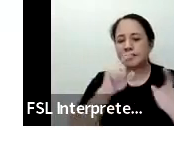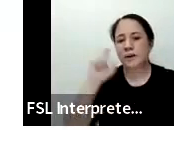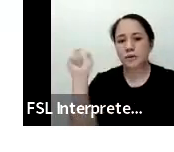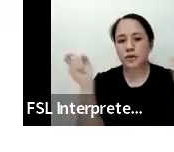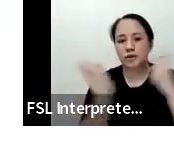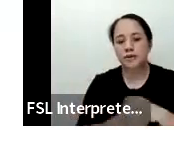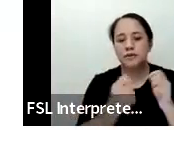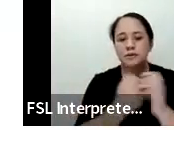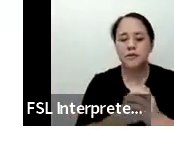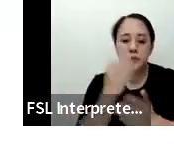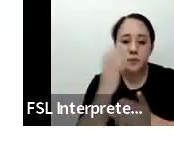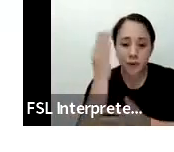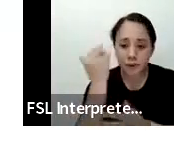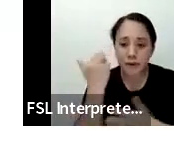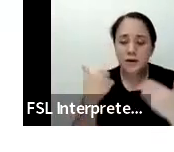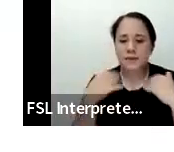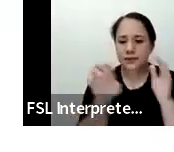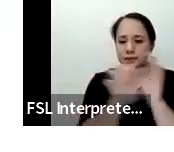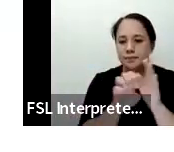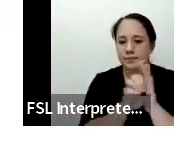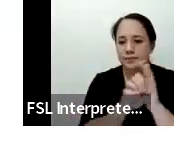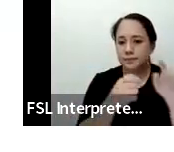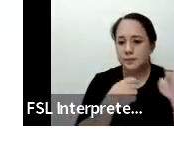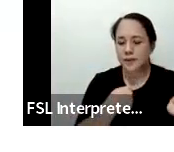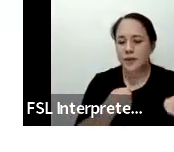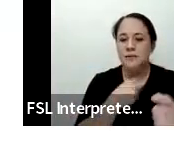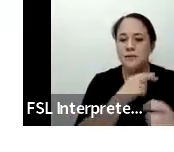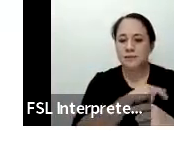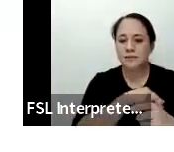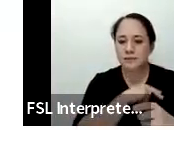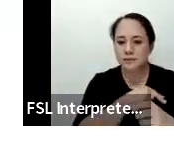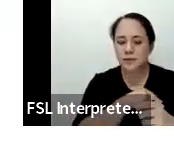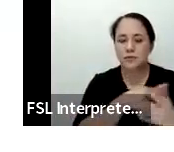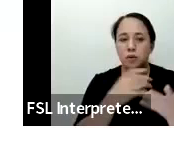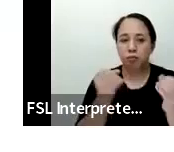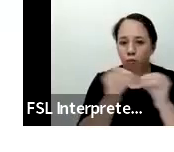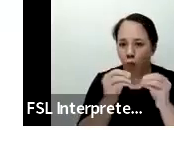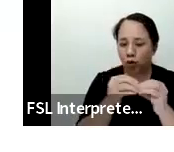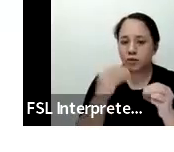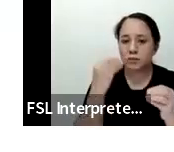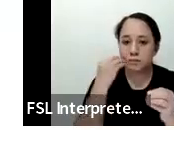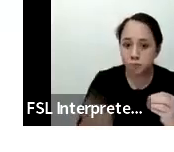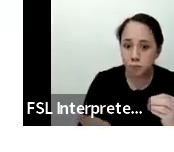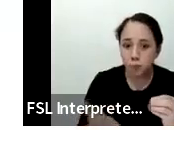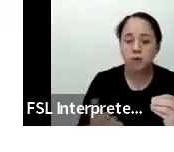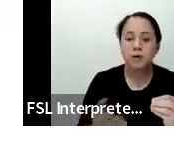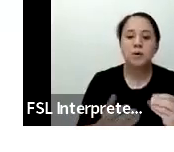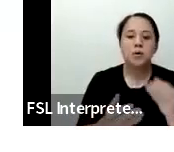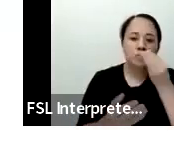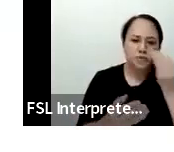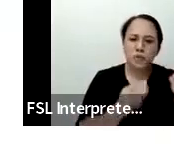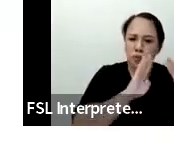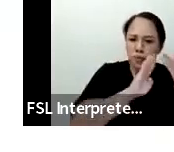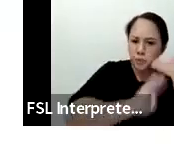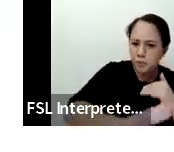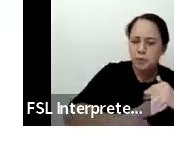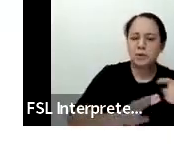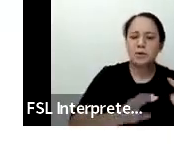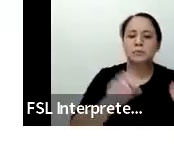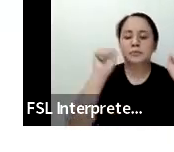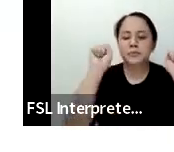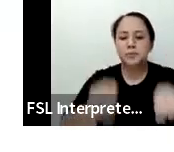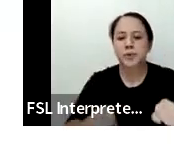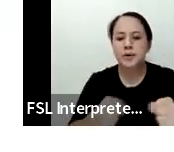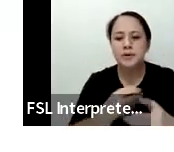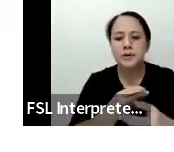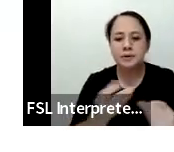due to such natural laws such as more deaths than births, or for some instances, it's also due to negative